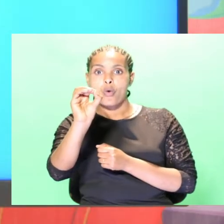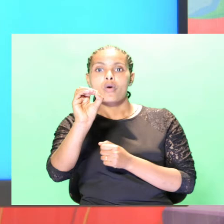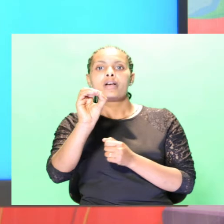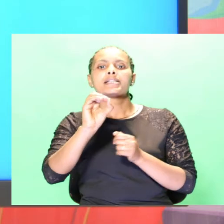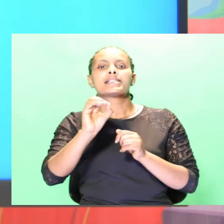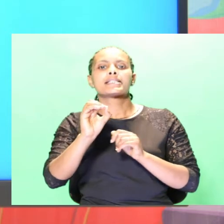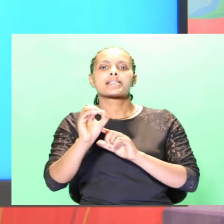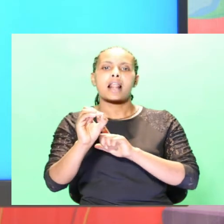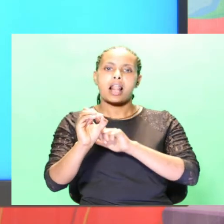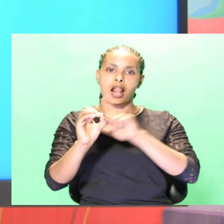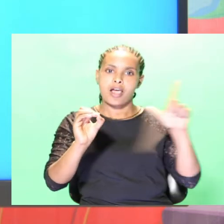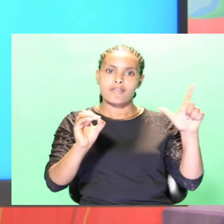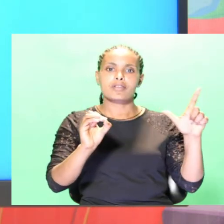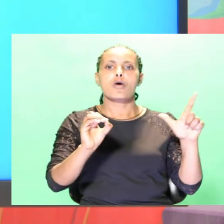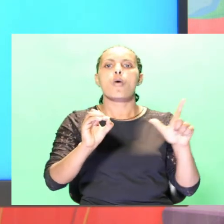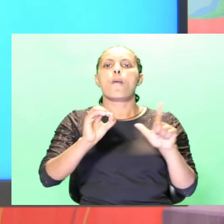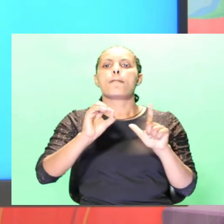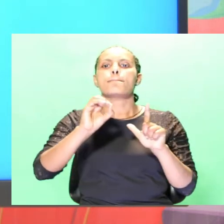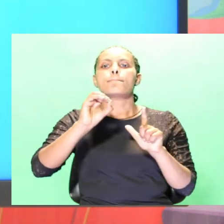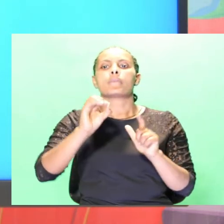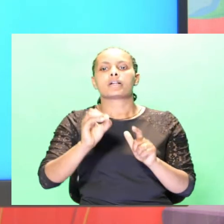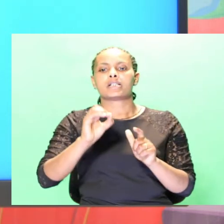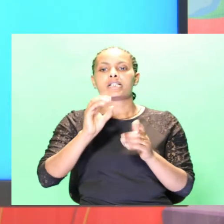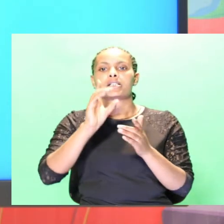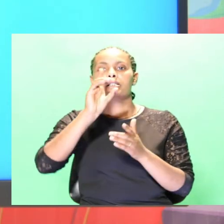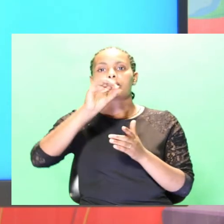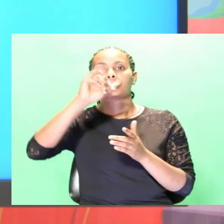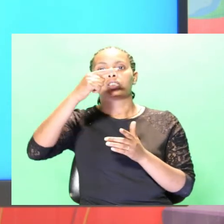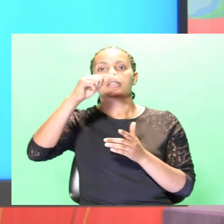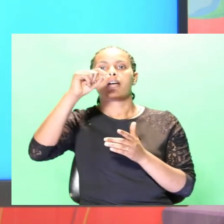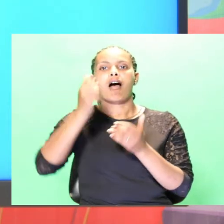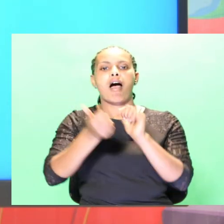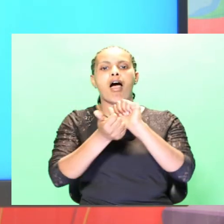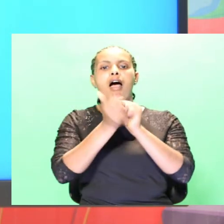the leftmost digit is unchanged.